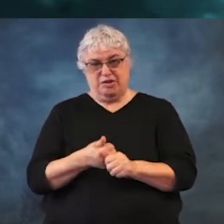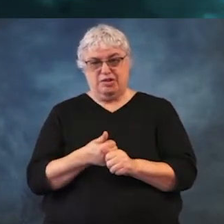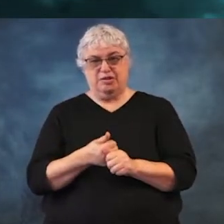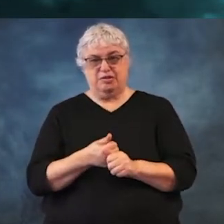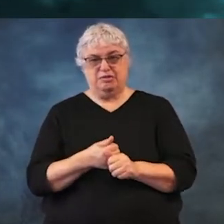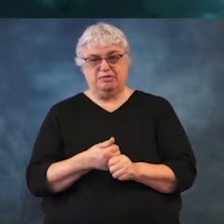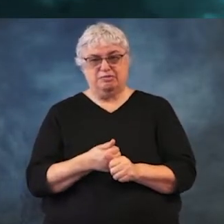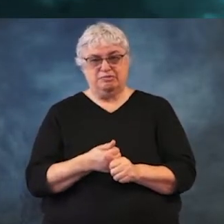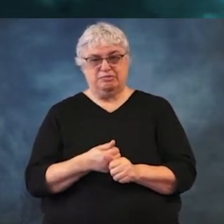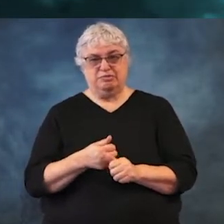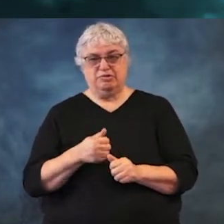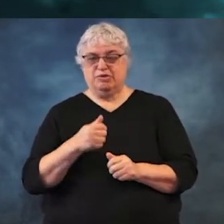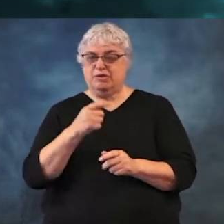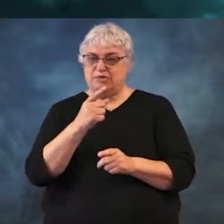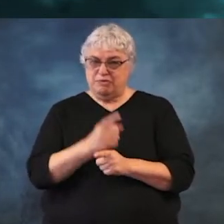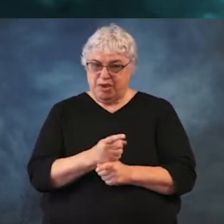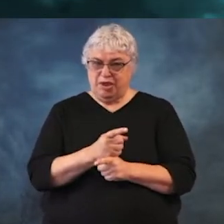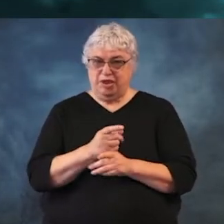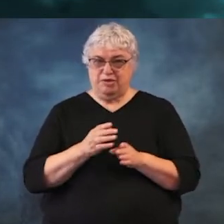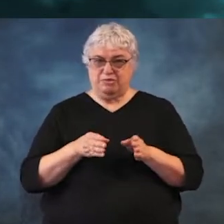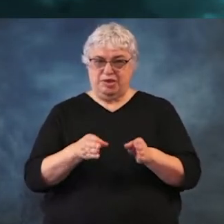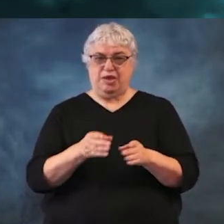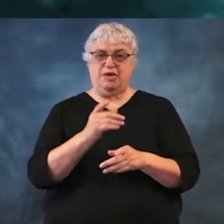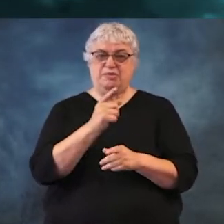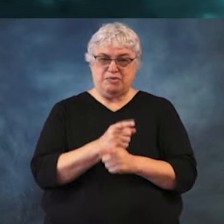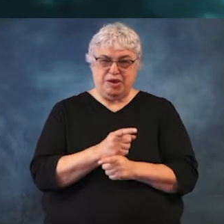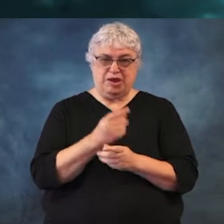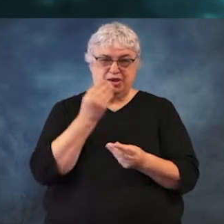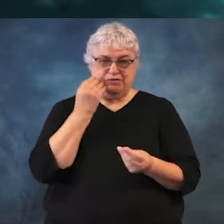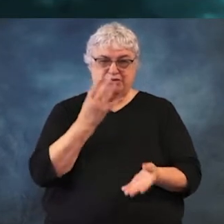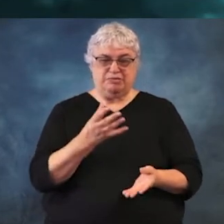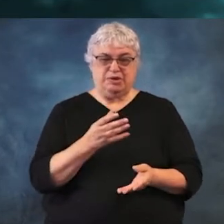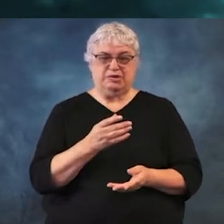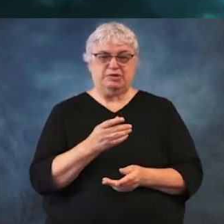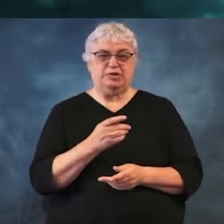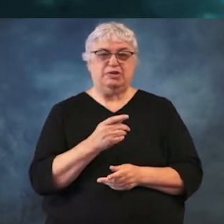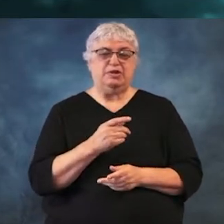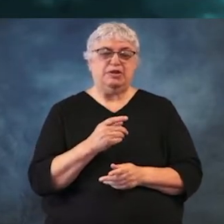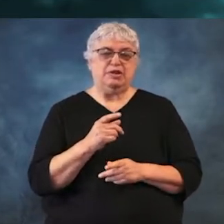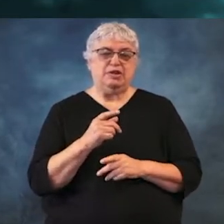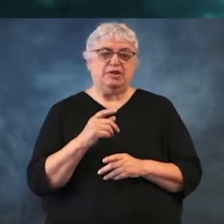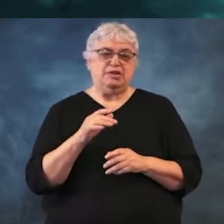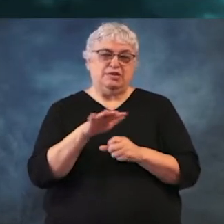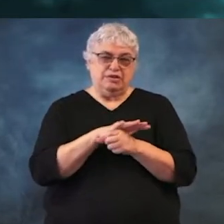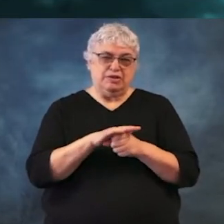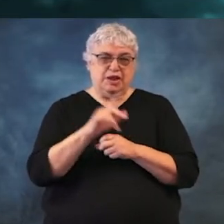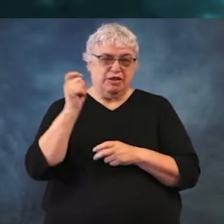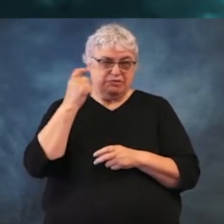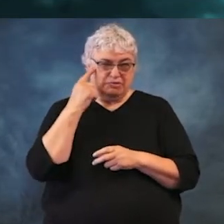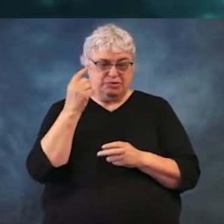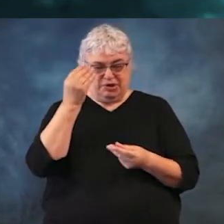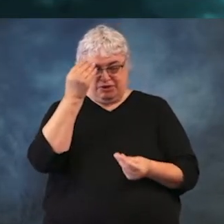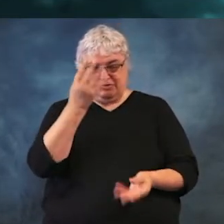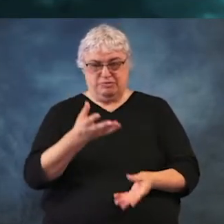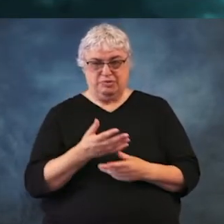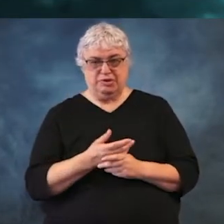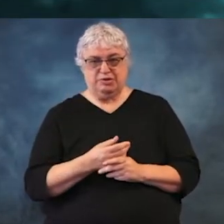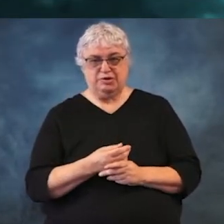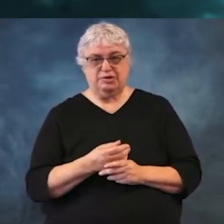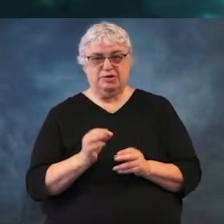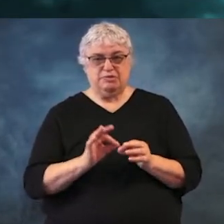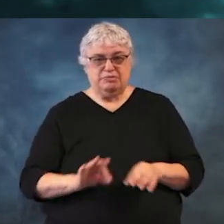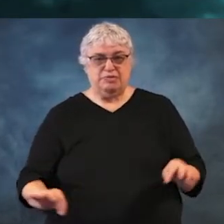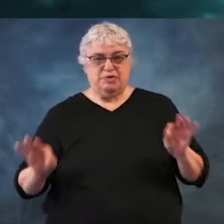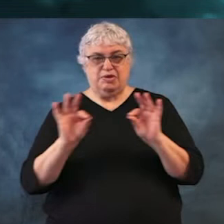the official sources of information in social media is going to be crucial